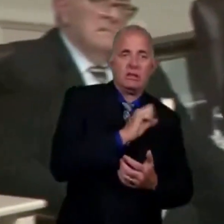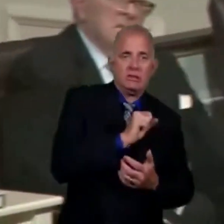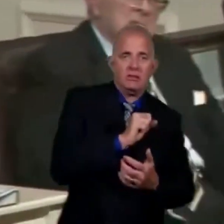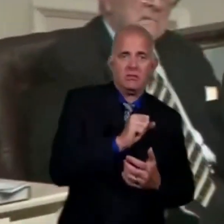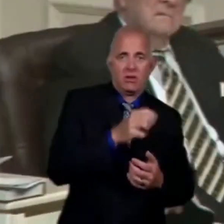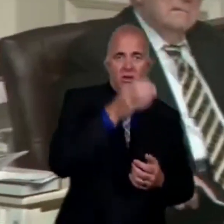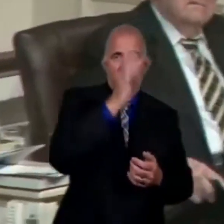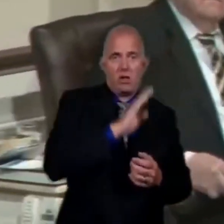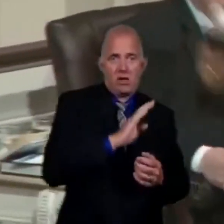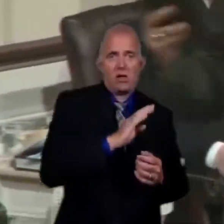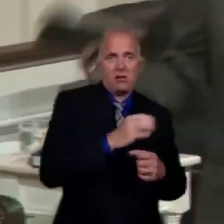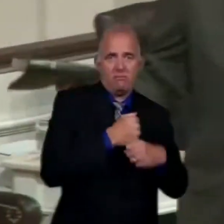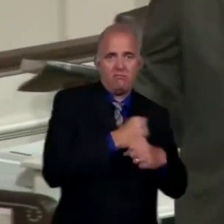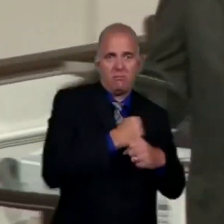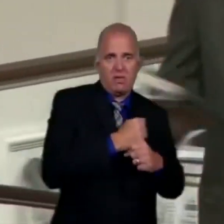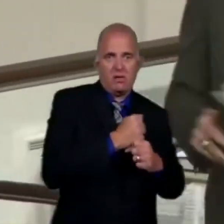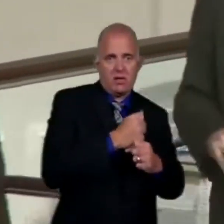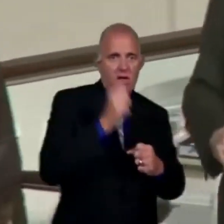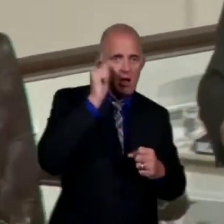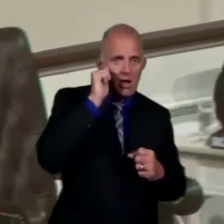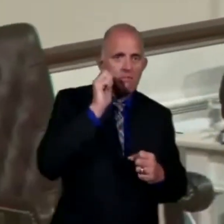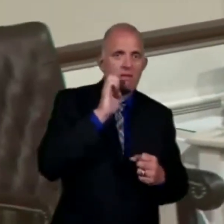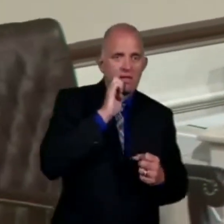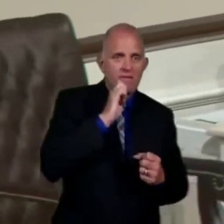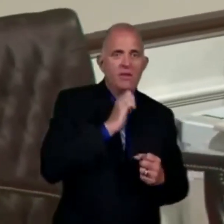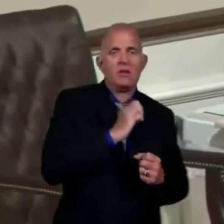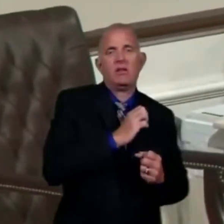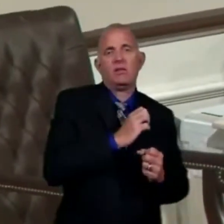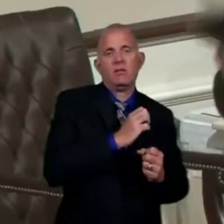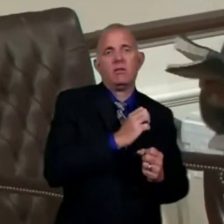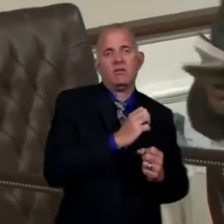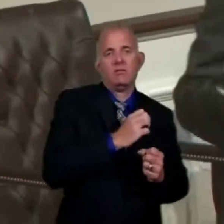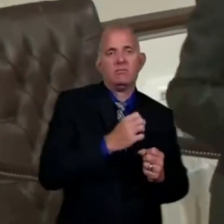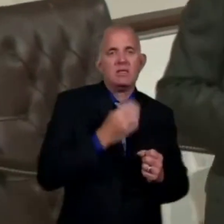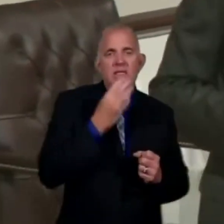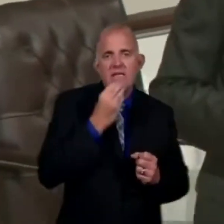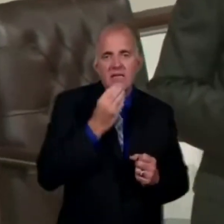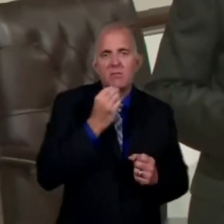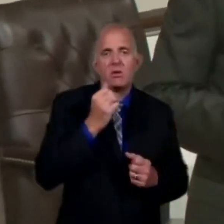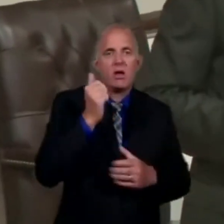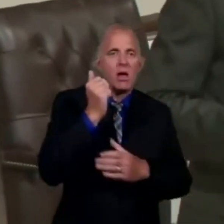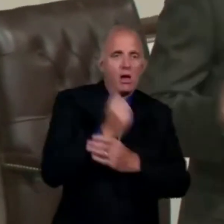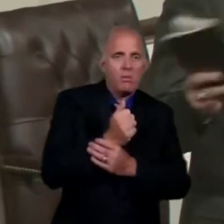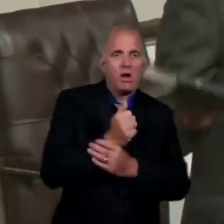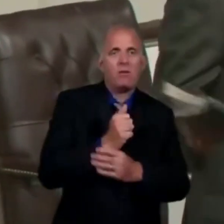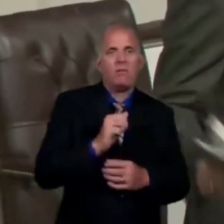human race with Adam and Eve, how He started the Hebrew race with Abraham and Sarah.